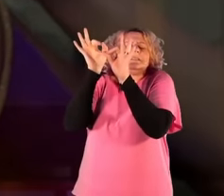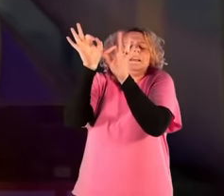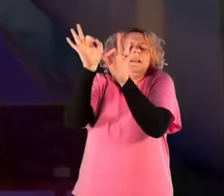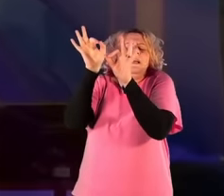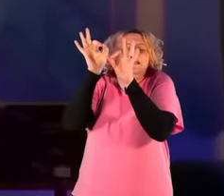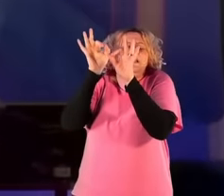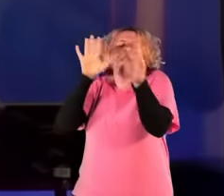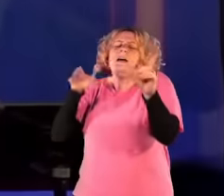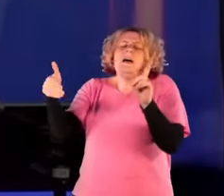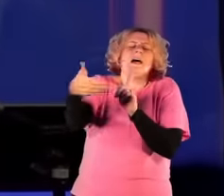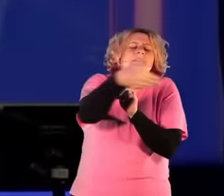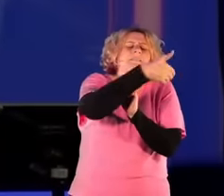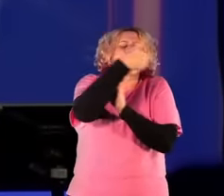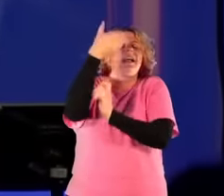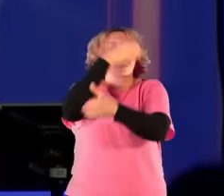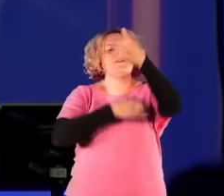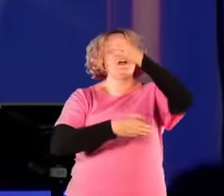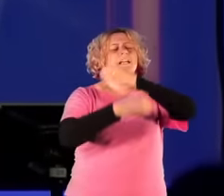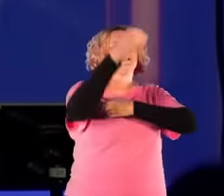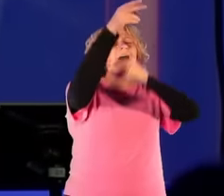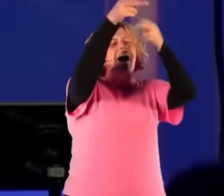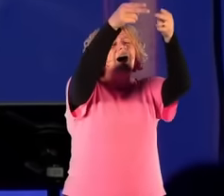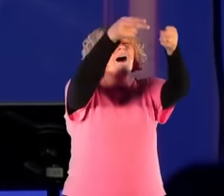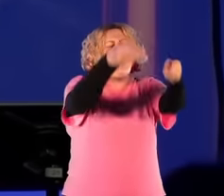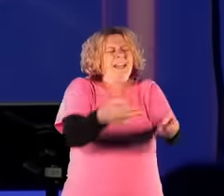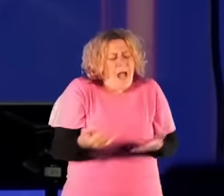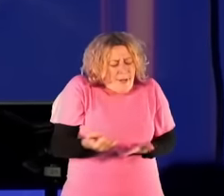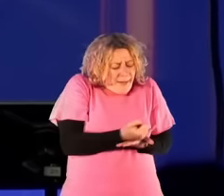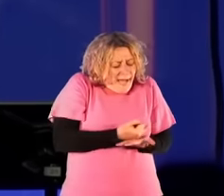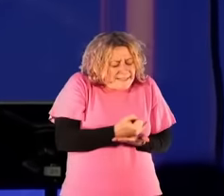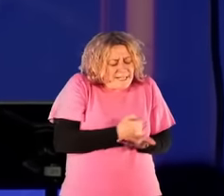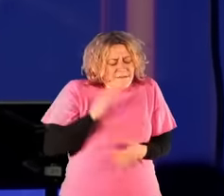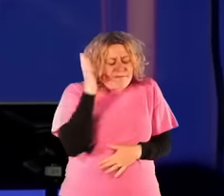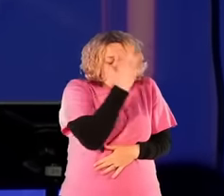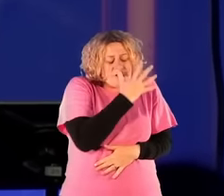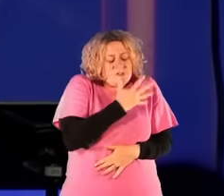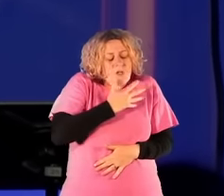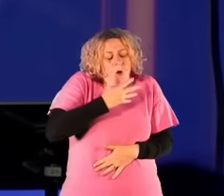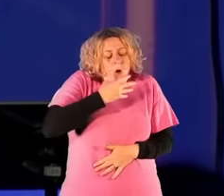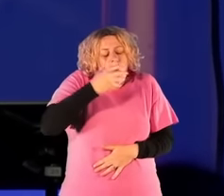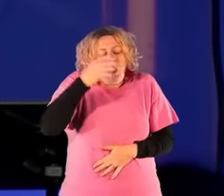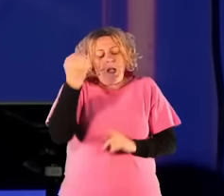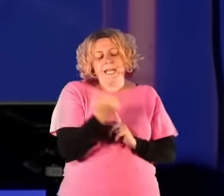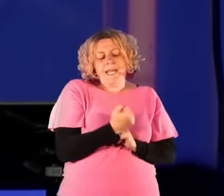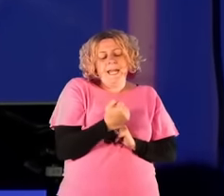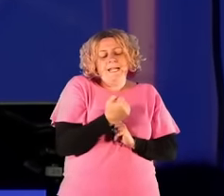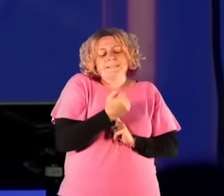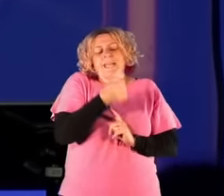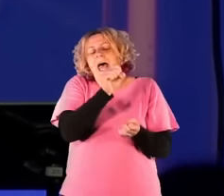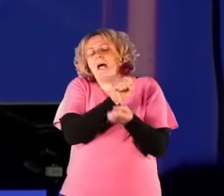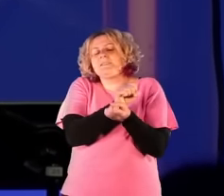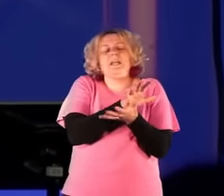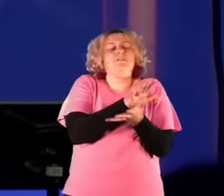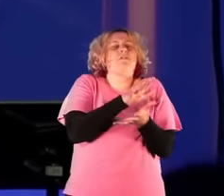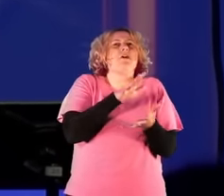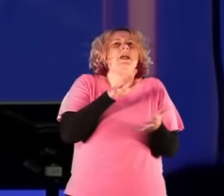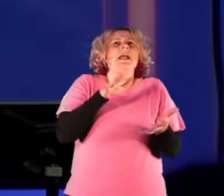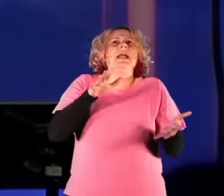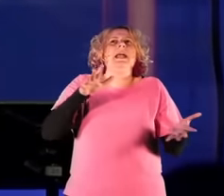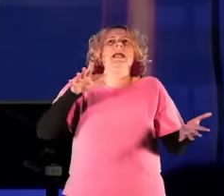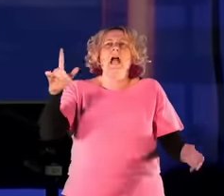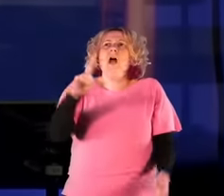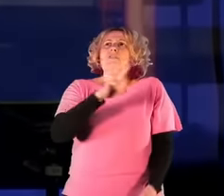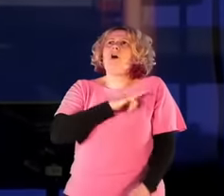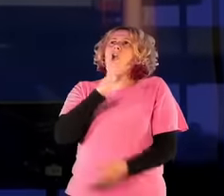the sinless Savior died, my sinful soul is counted